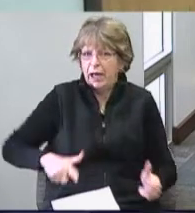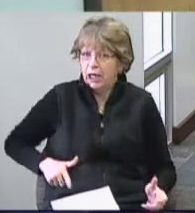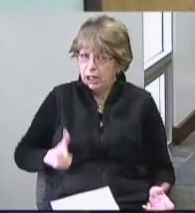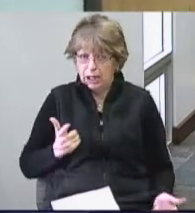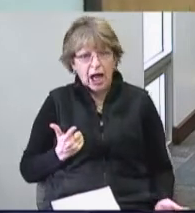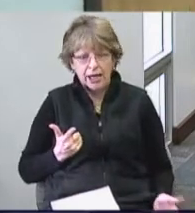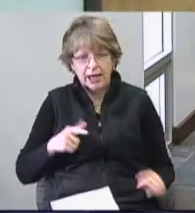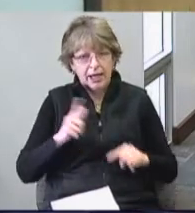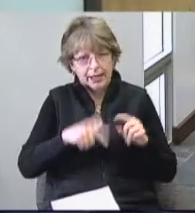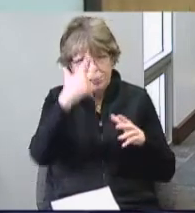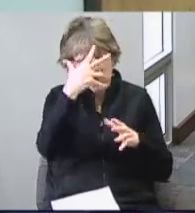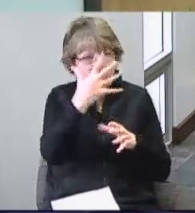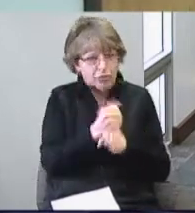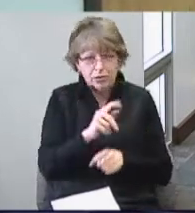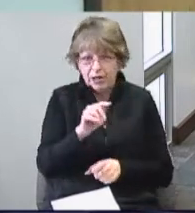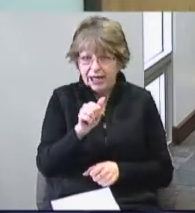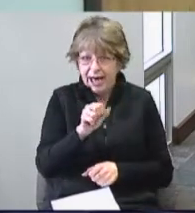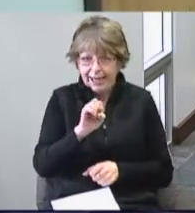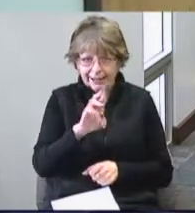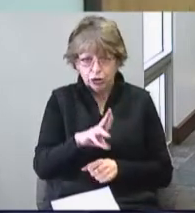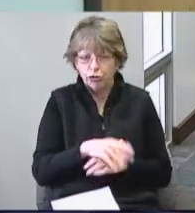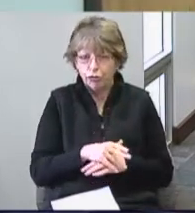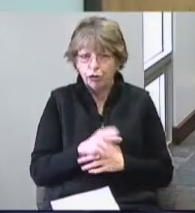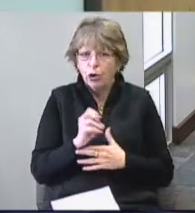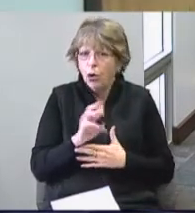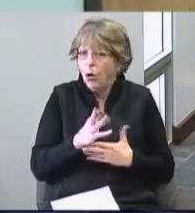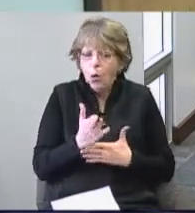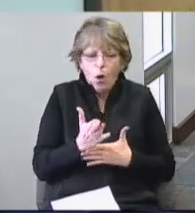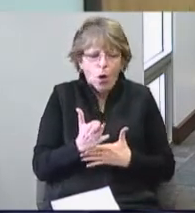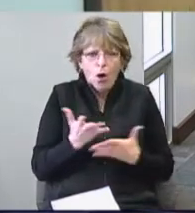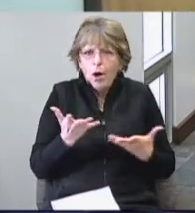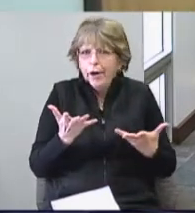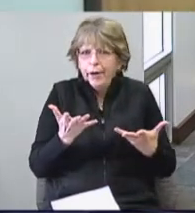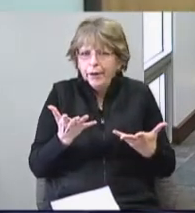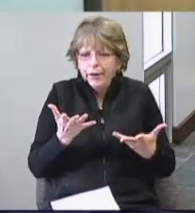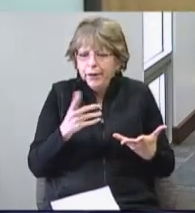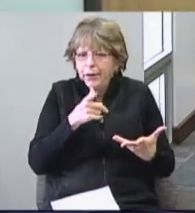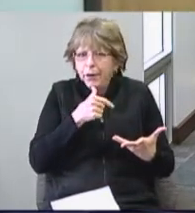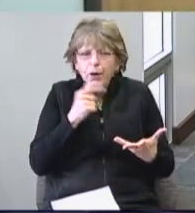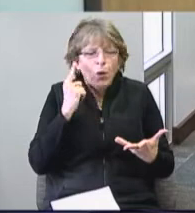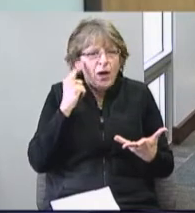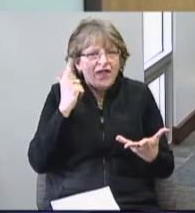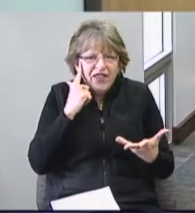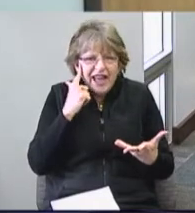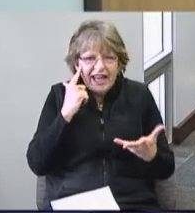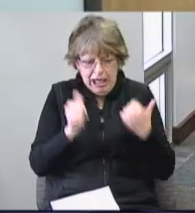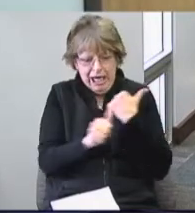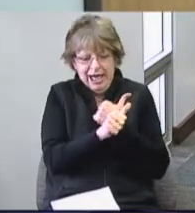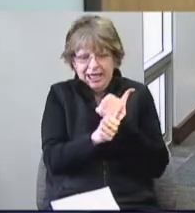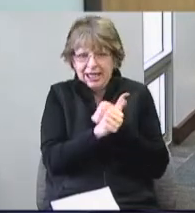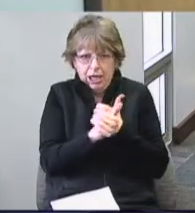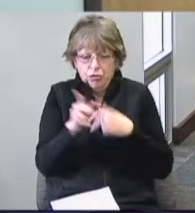no longer be trusted with a taser, or who's some sort of menace to the citizens of Hutchinson.